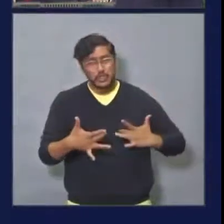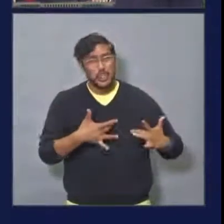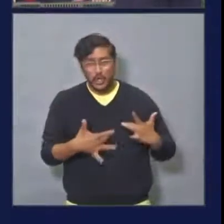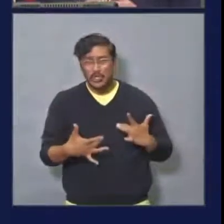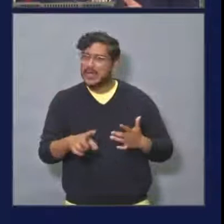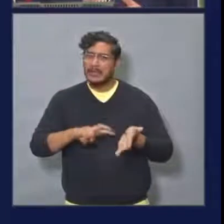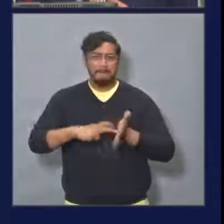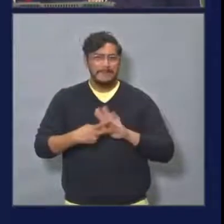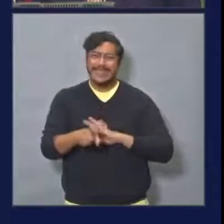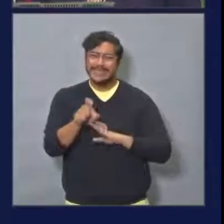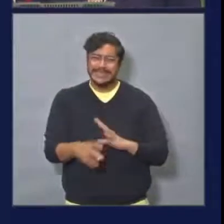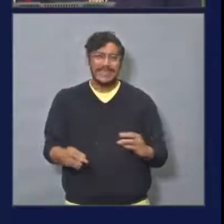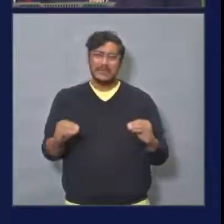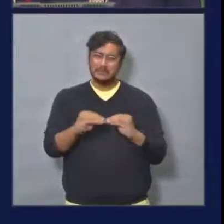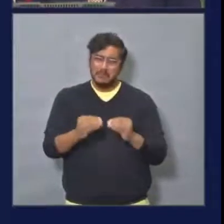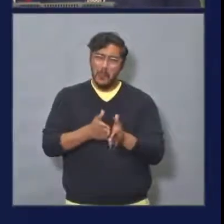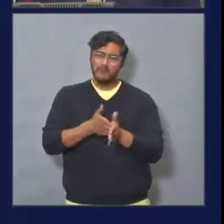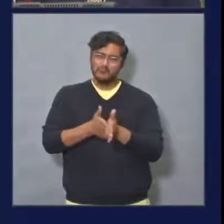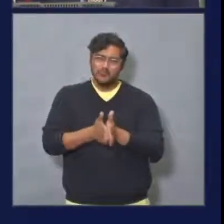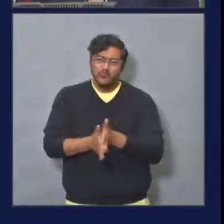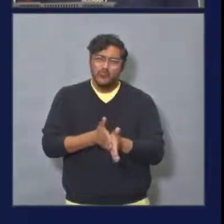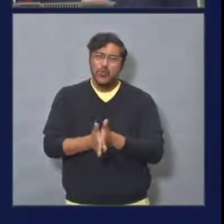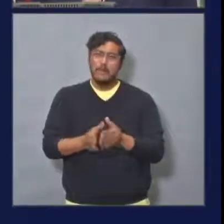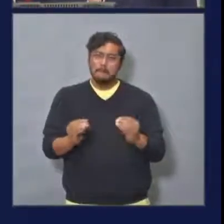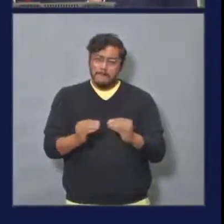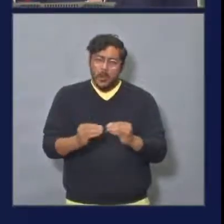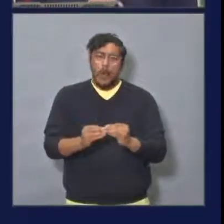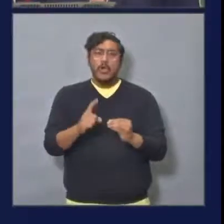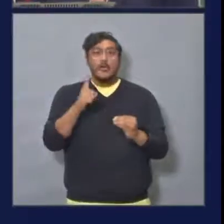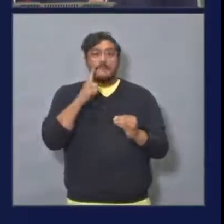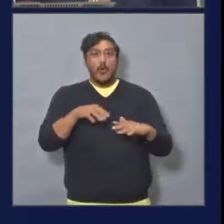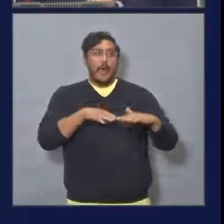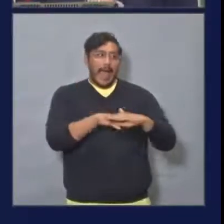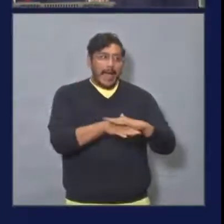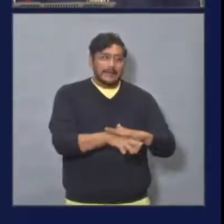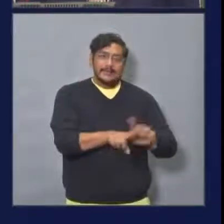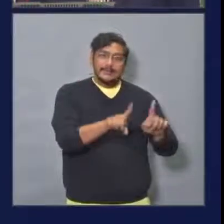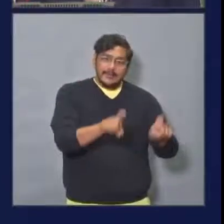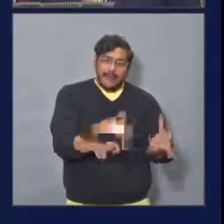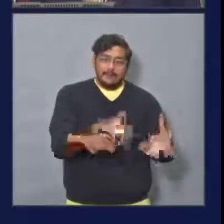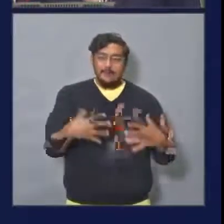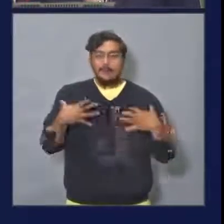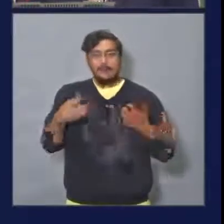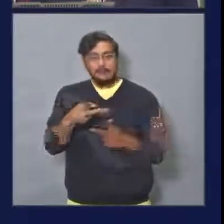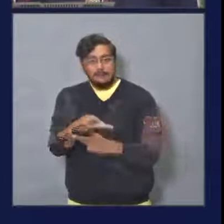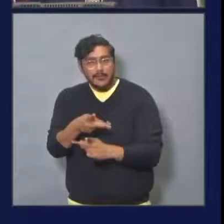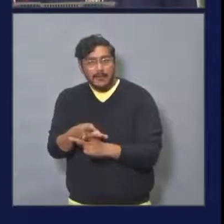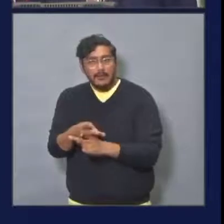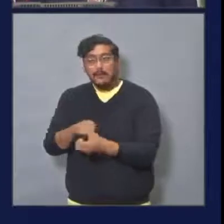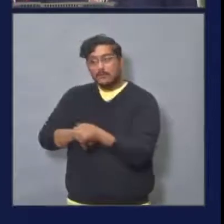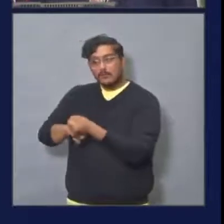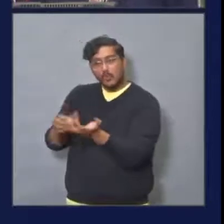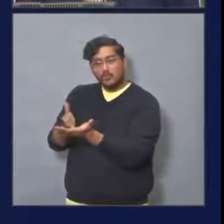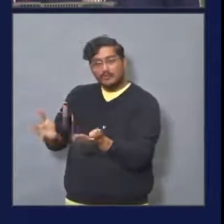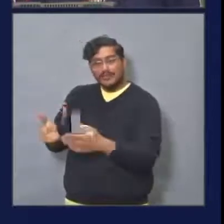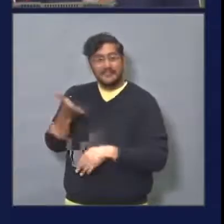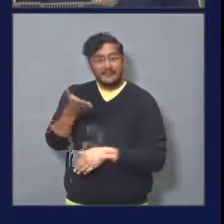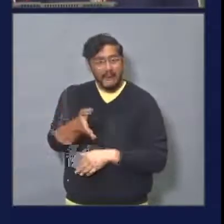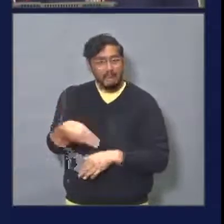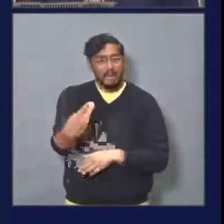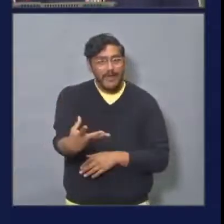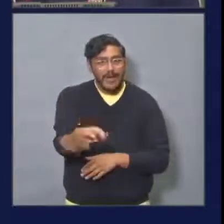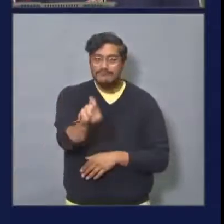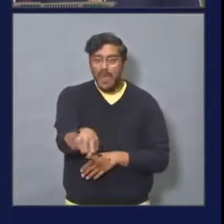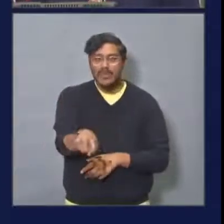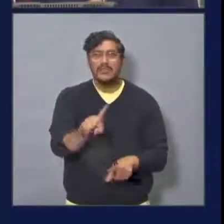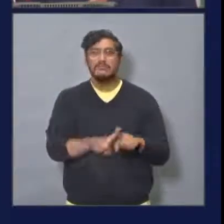to redouble all of the efforts to make sure that access to testing, healthcare, support services is there, but we also need to be